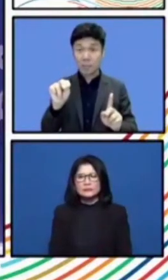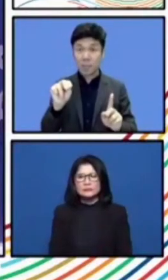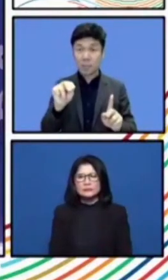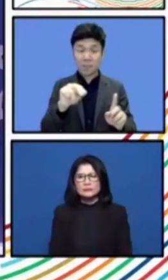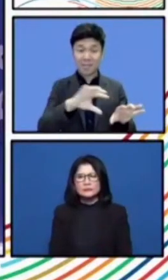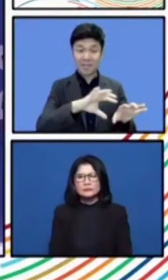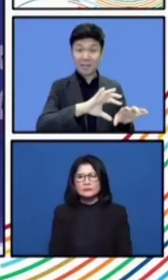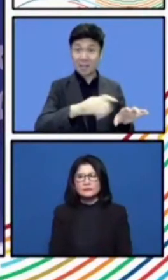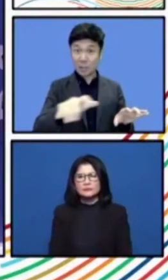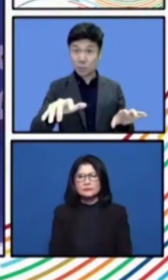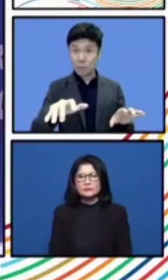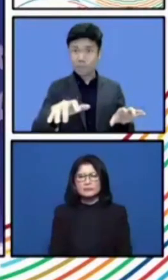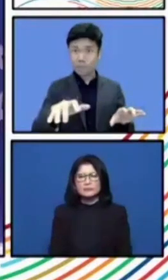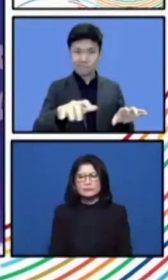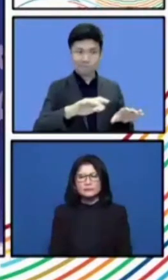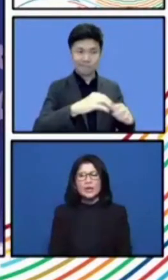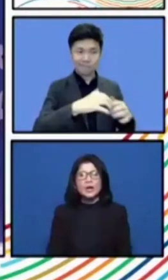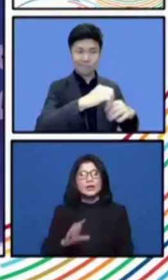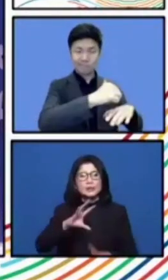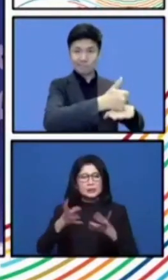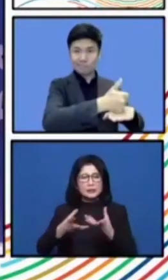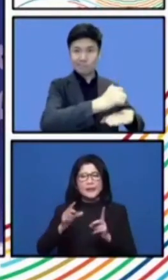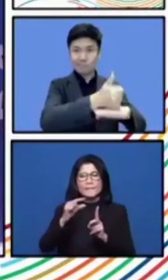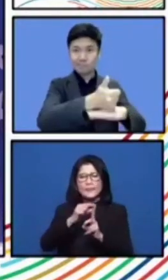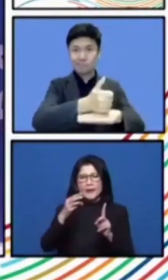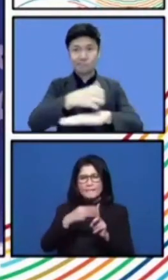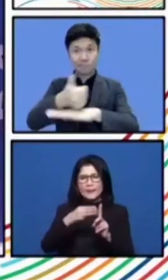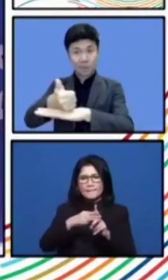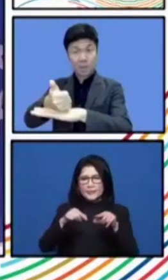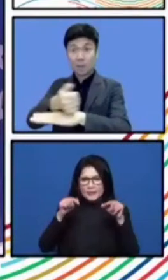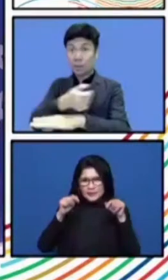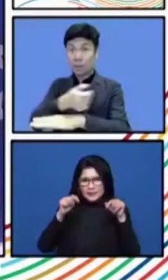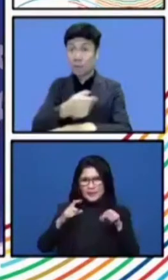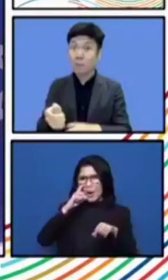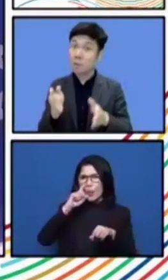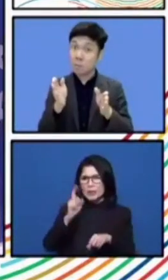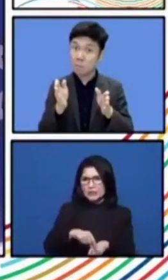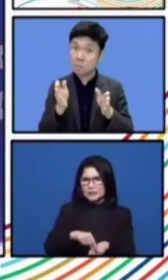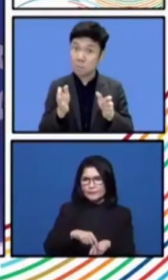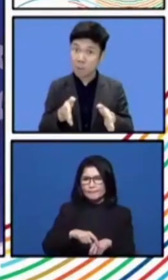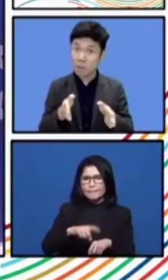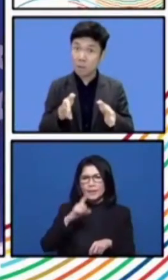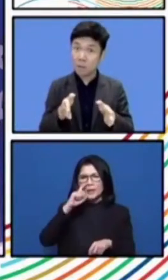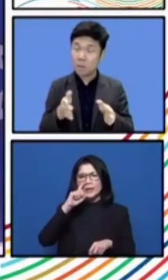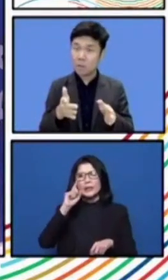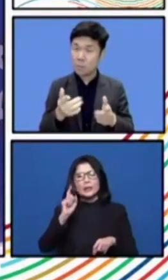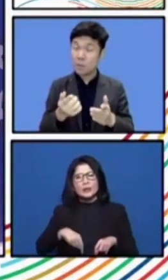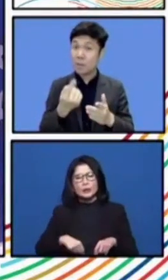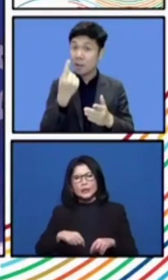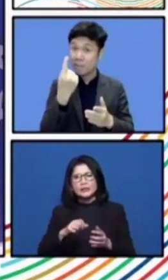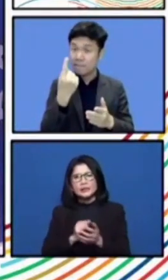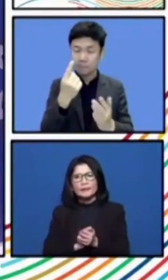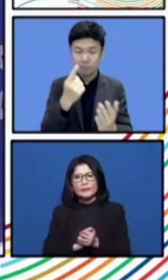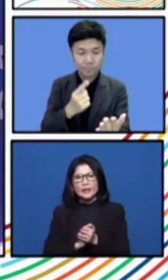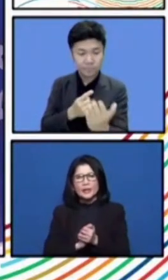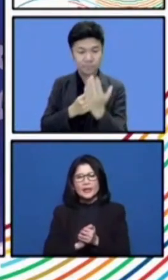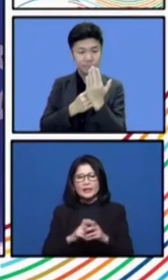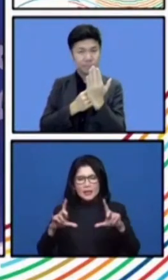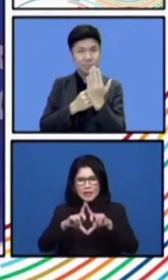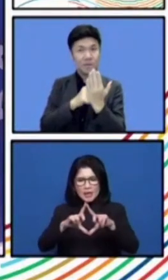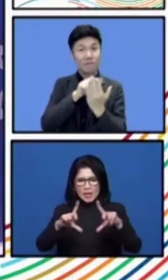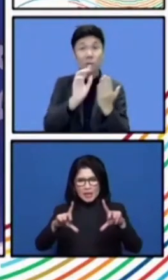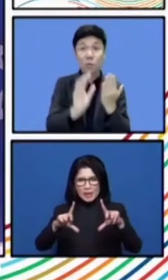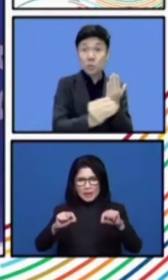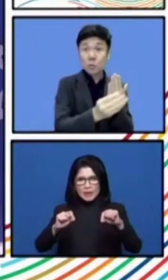an a requirement to complete what we say is scorecards one for youth one for gender